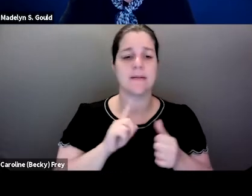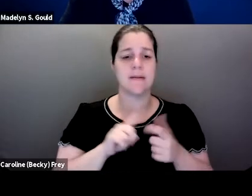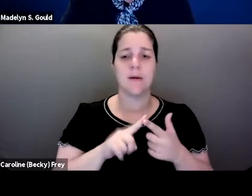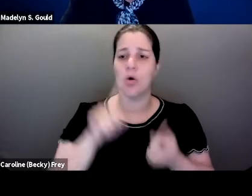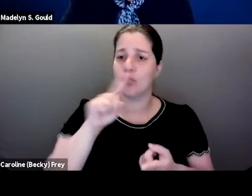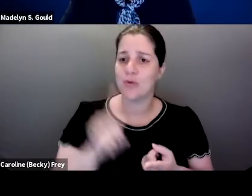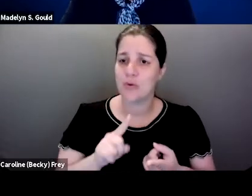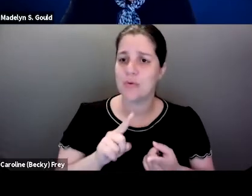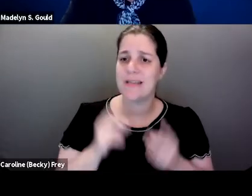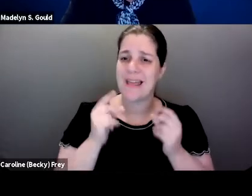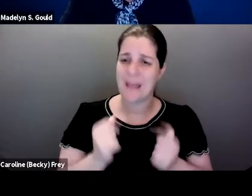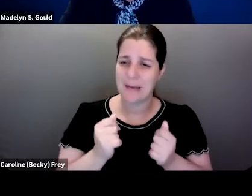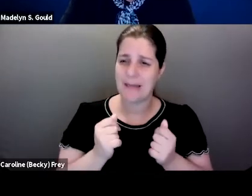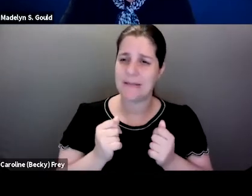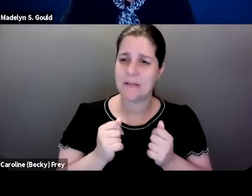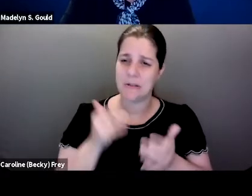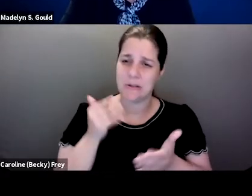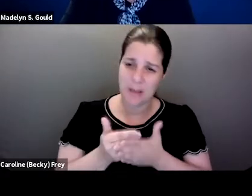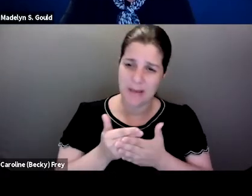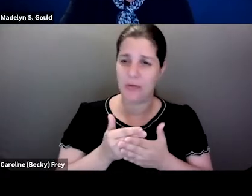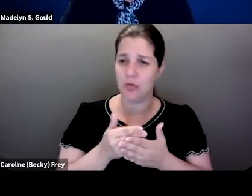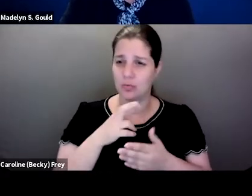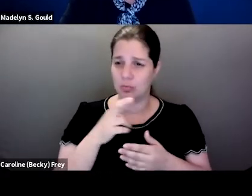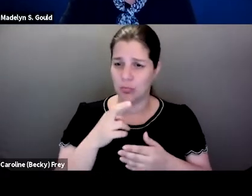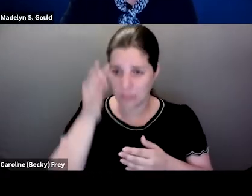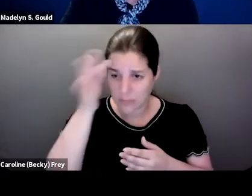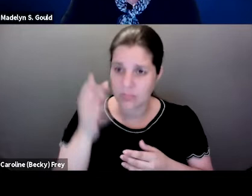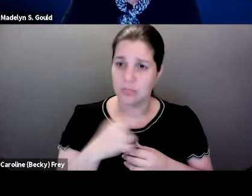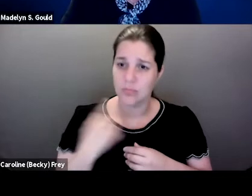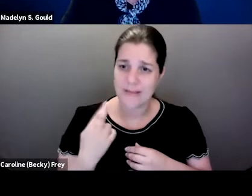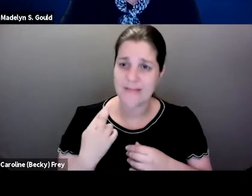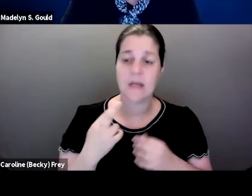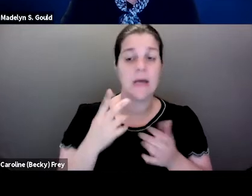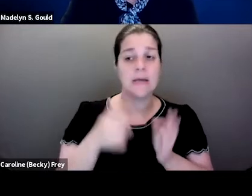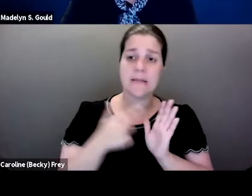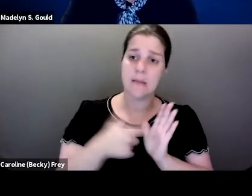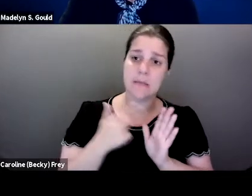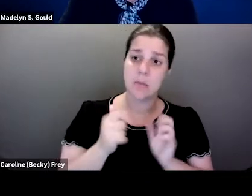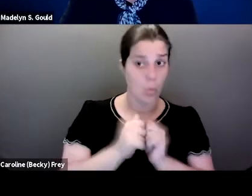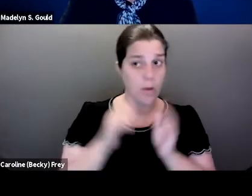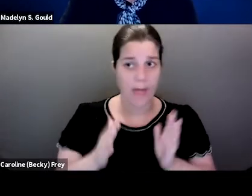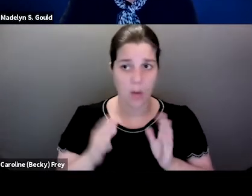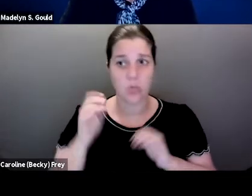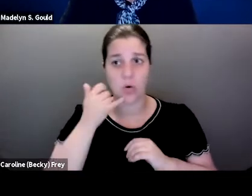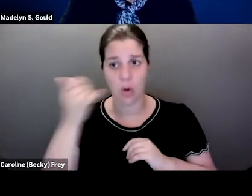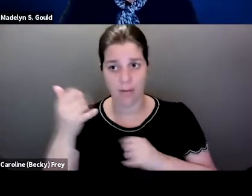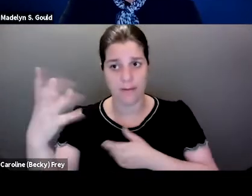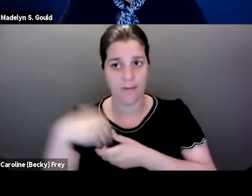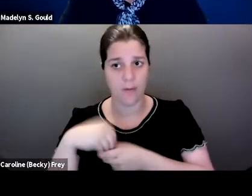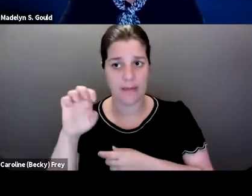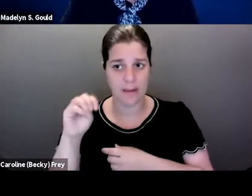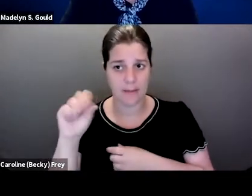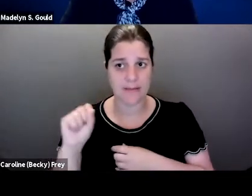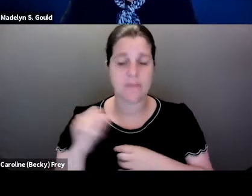imminent risk, sometimes with, but often without calling emergency services. And now we're finding